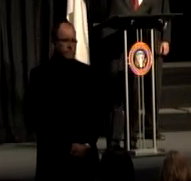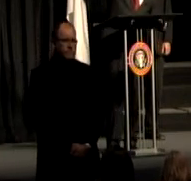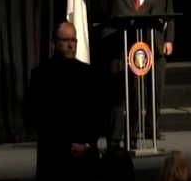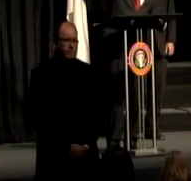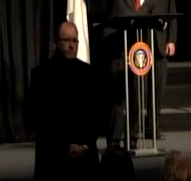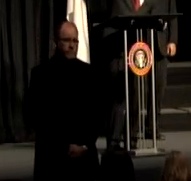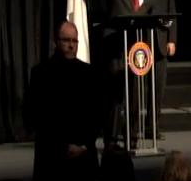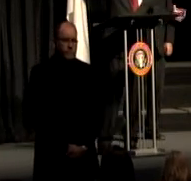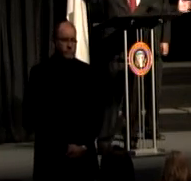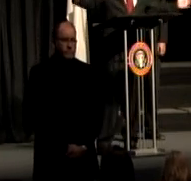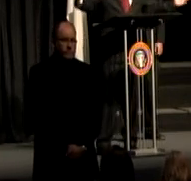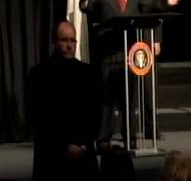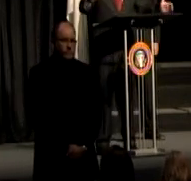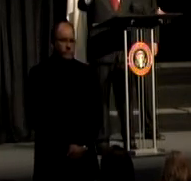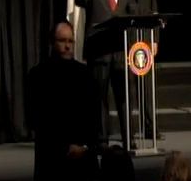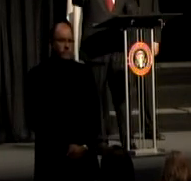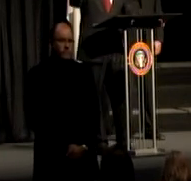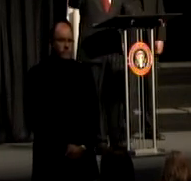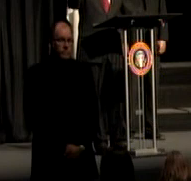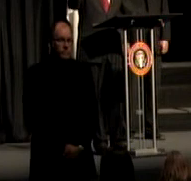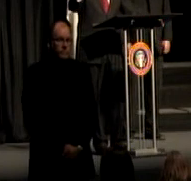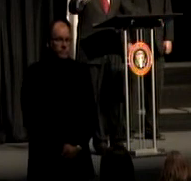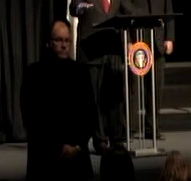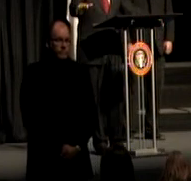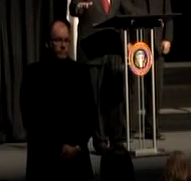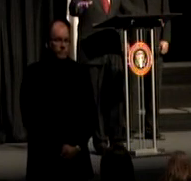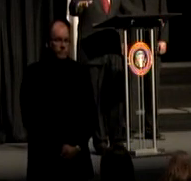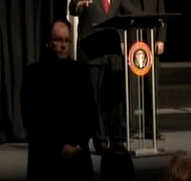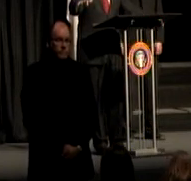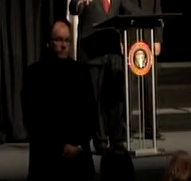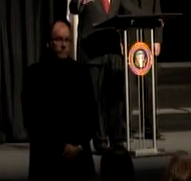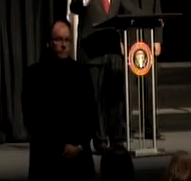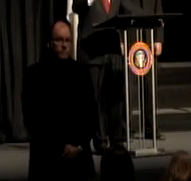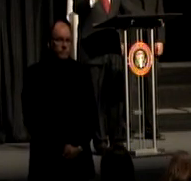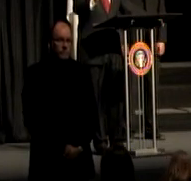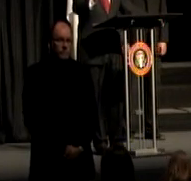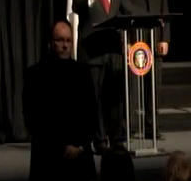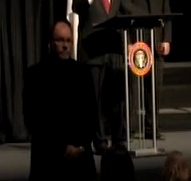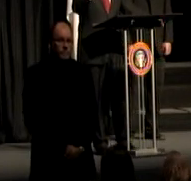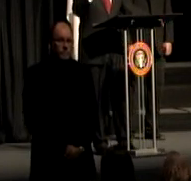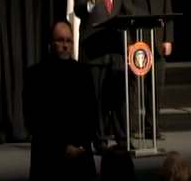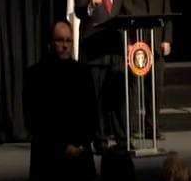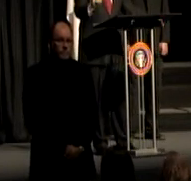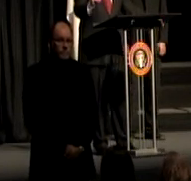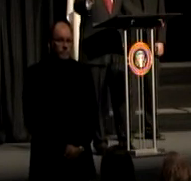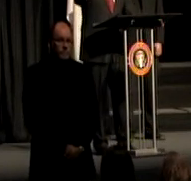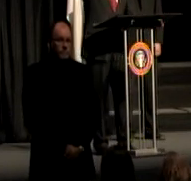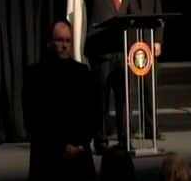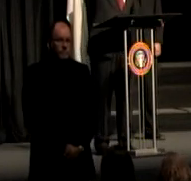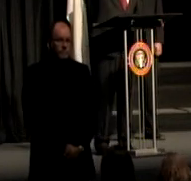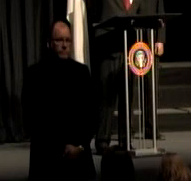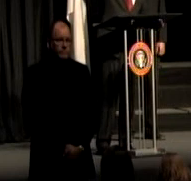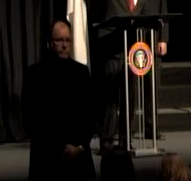serpent up and if anyone would look at the serpent they would be healed and I truly believe our job